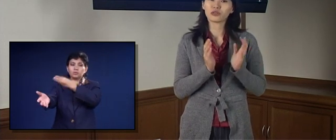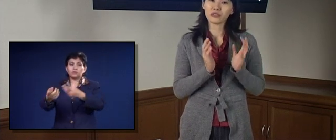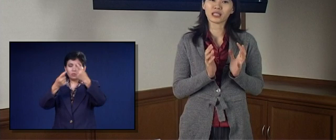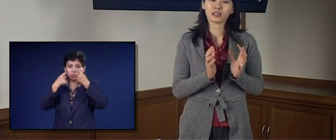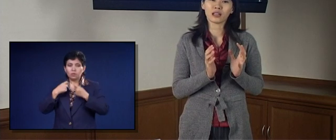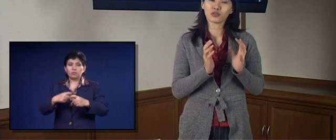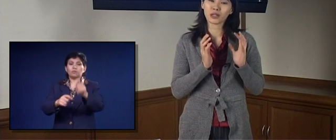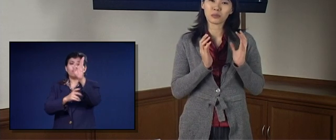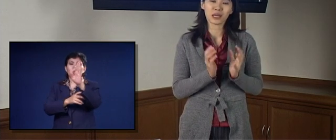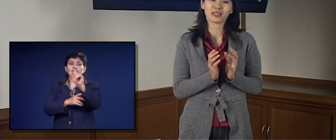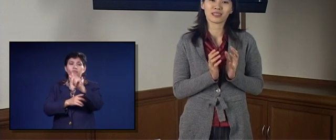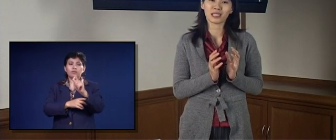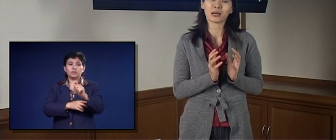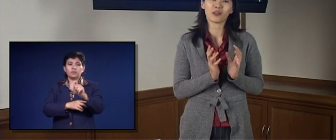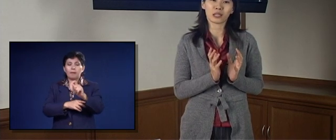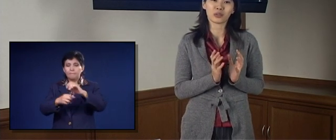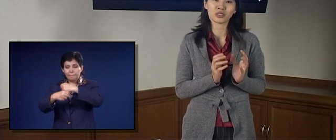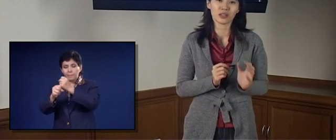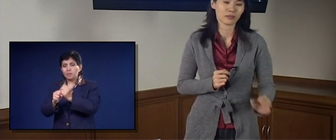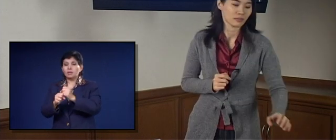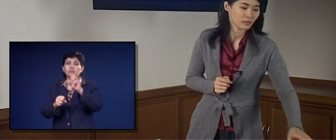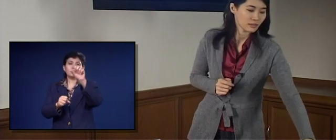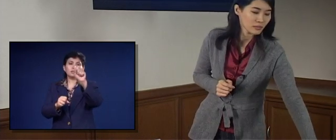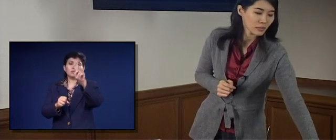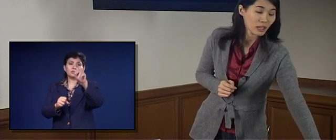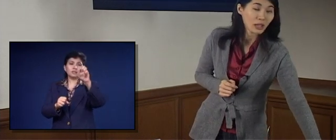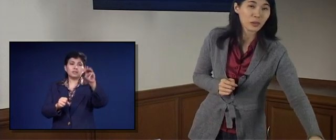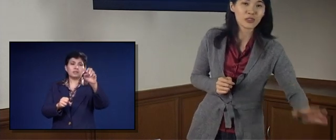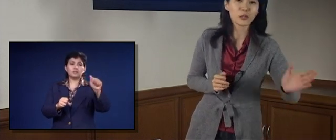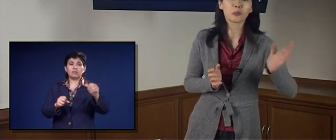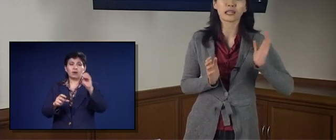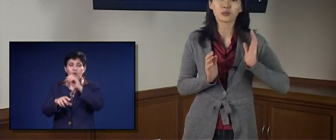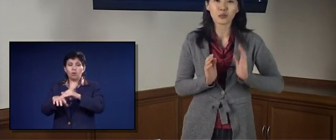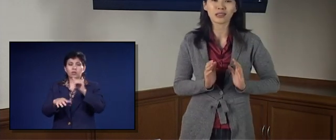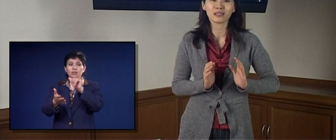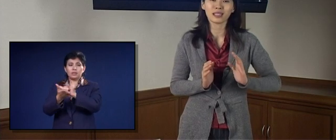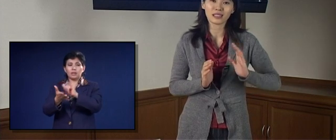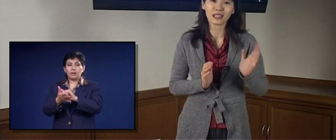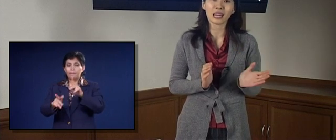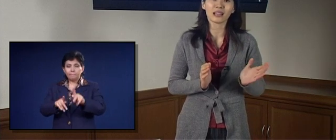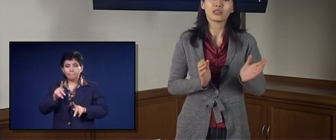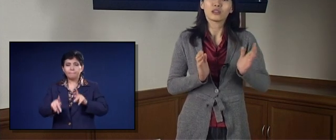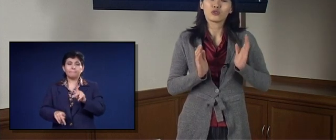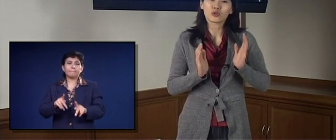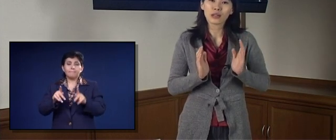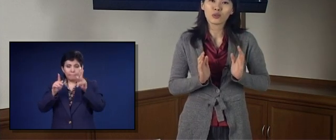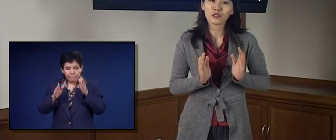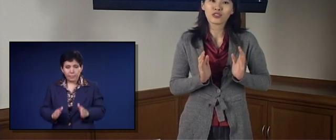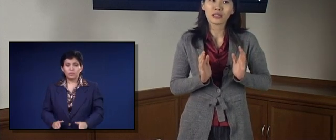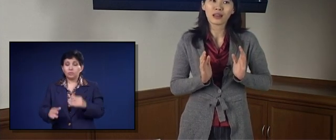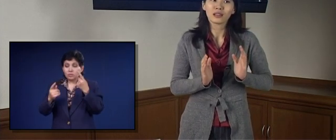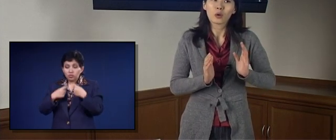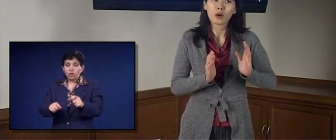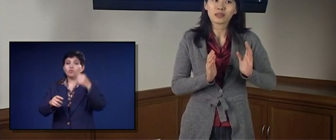And you try to fit. You try to make a schema on that person. Because go back to what it is again, you try